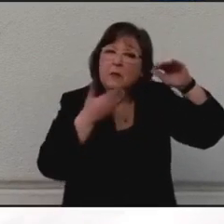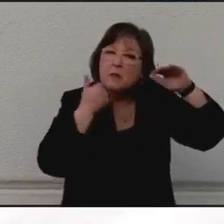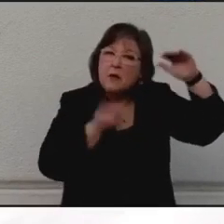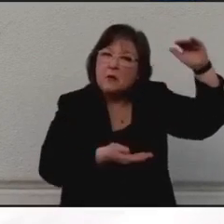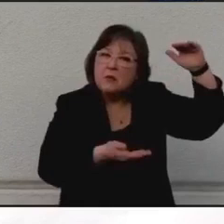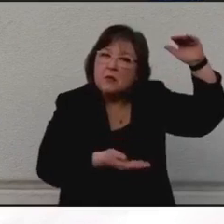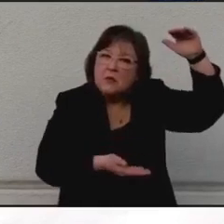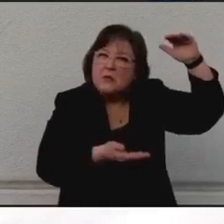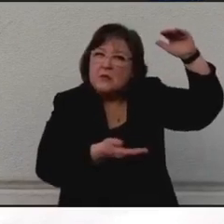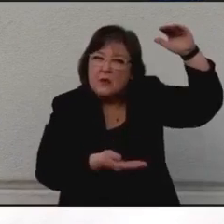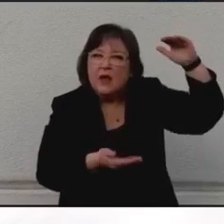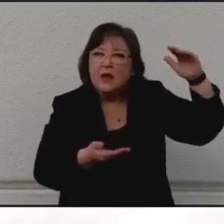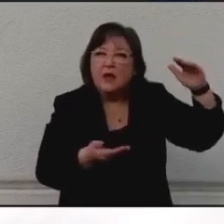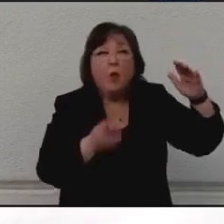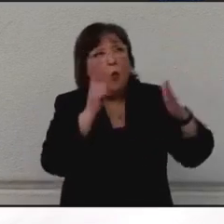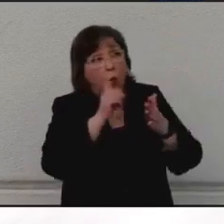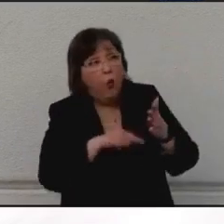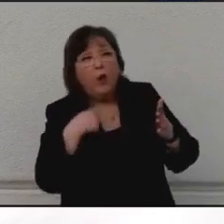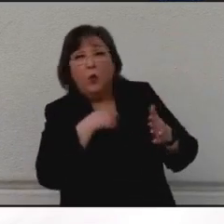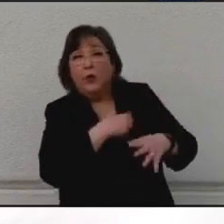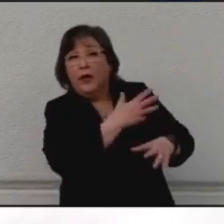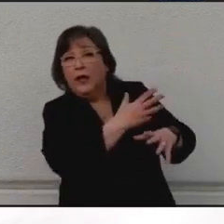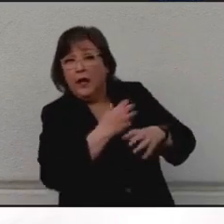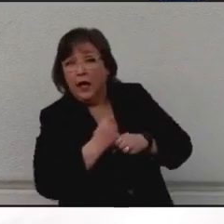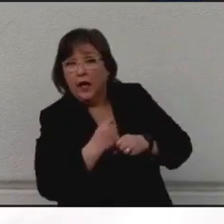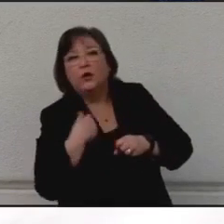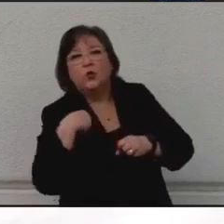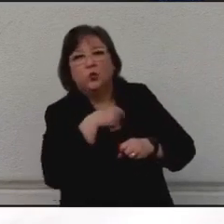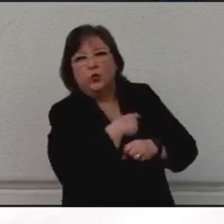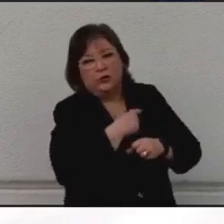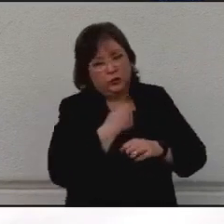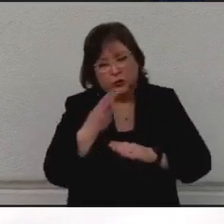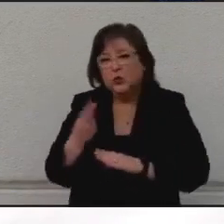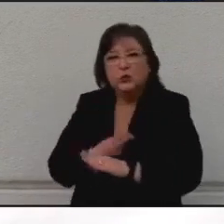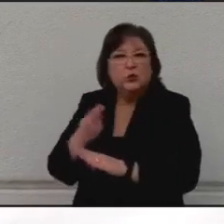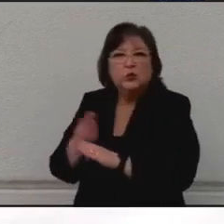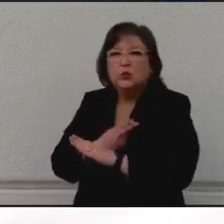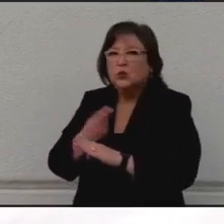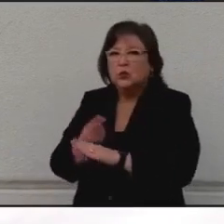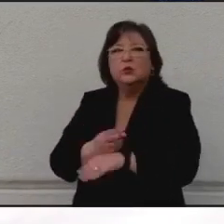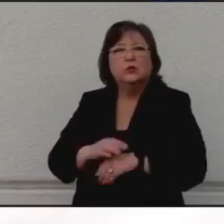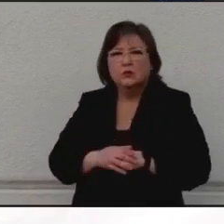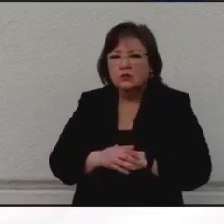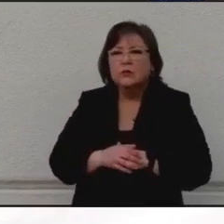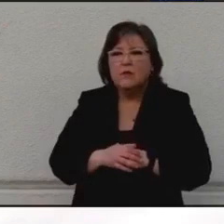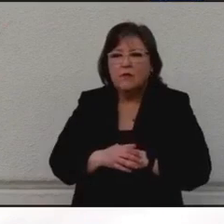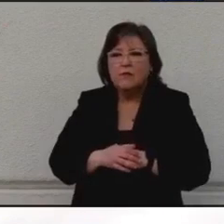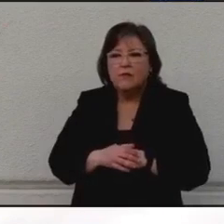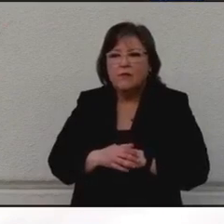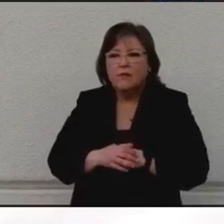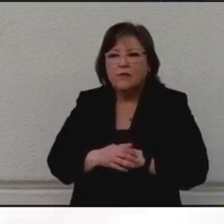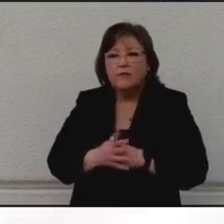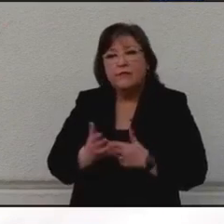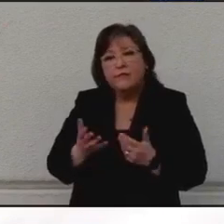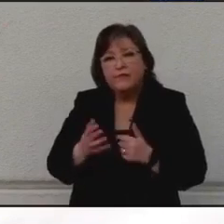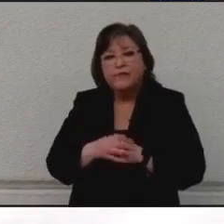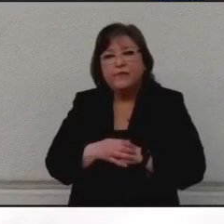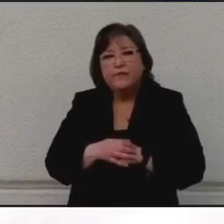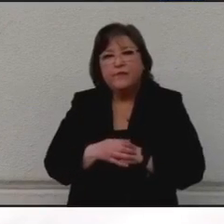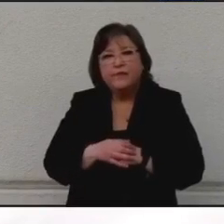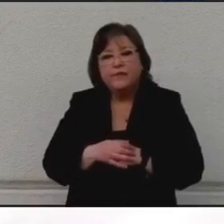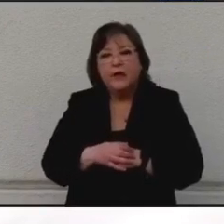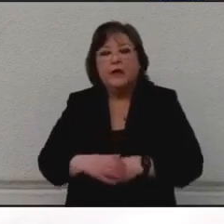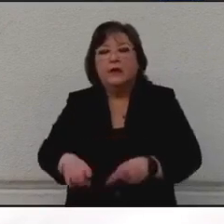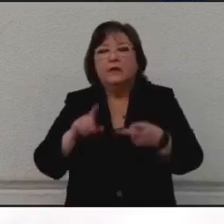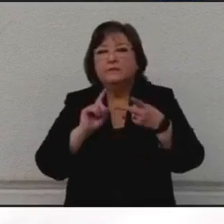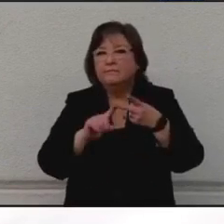we can with what we have. As far as estimating when we'll reach the red tier, I think it's